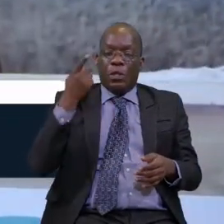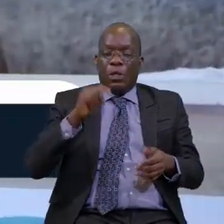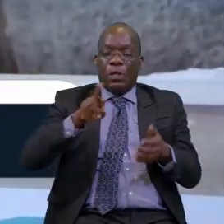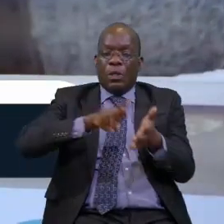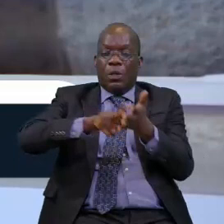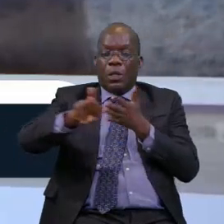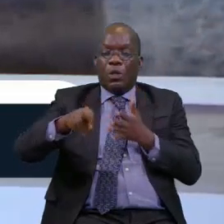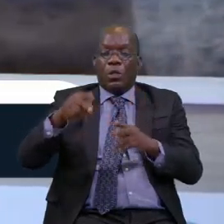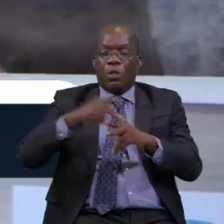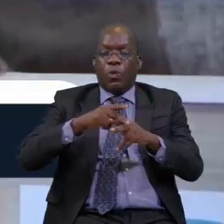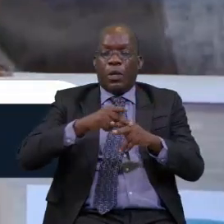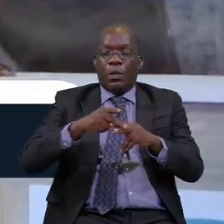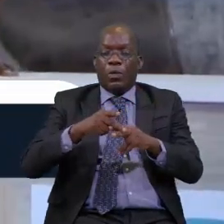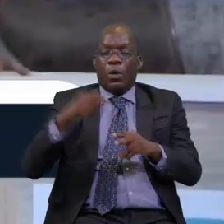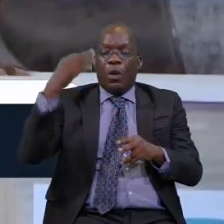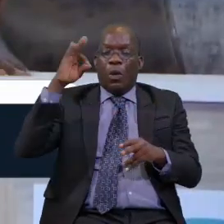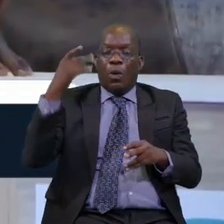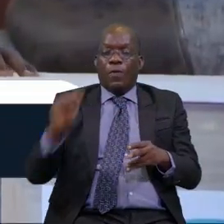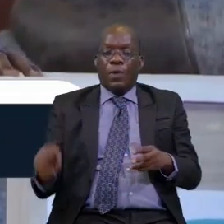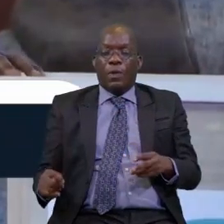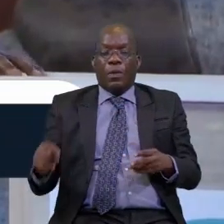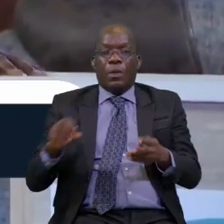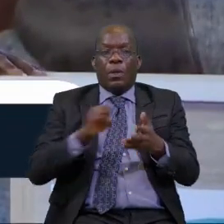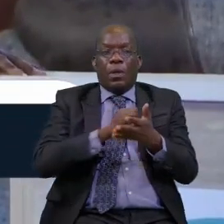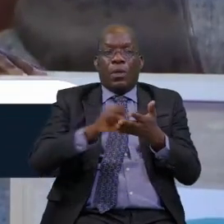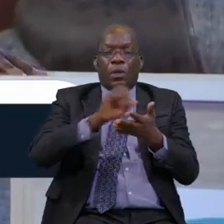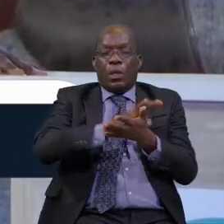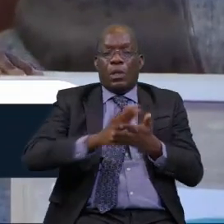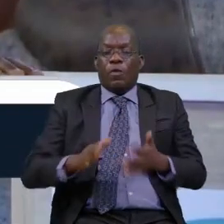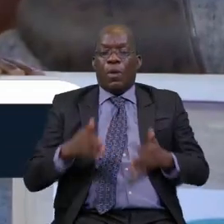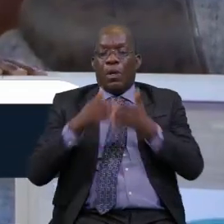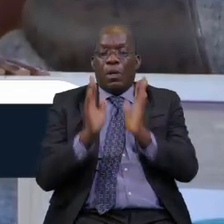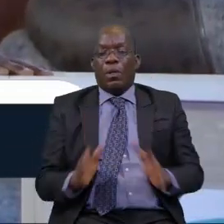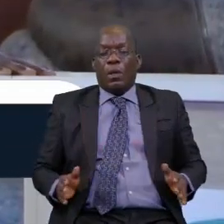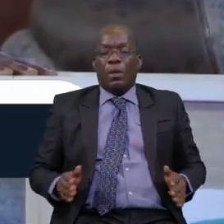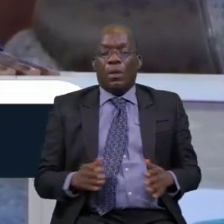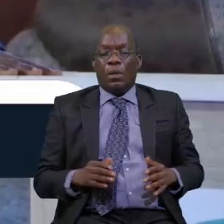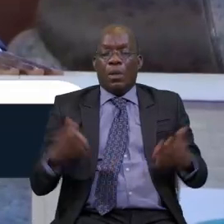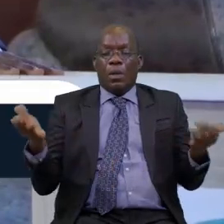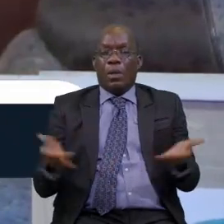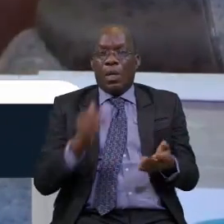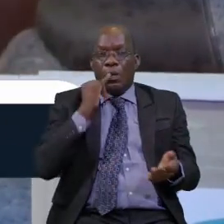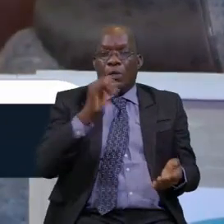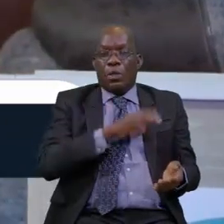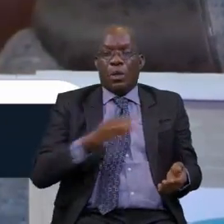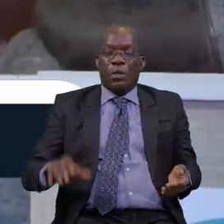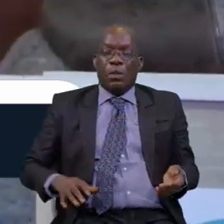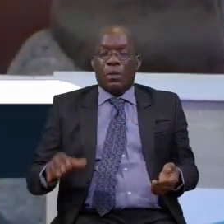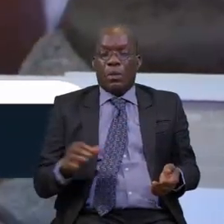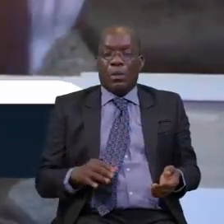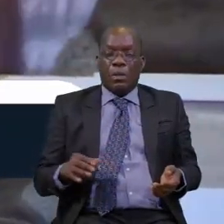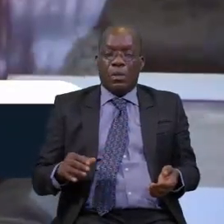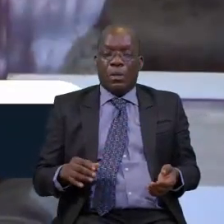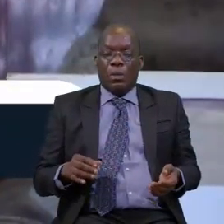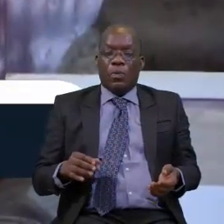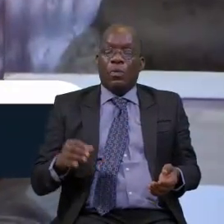practice of the sanctified leader. Here is Christ, and he's